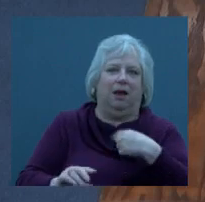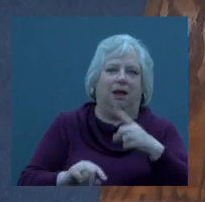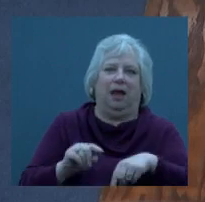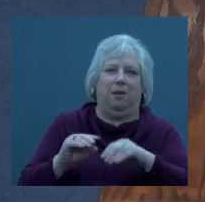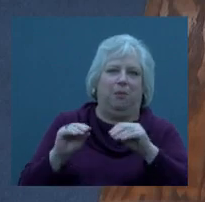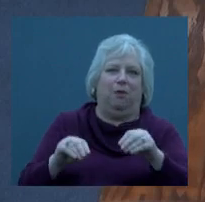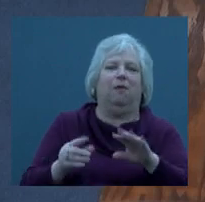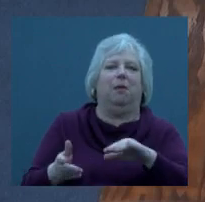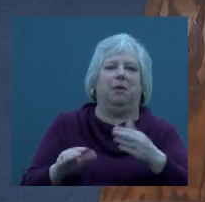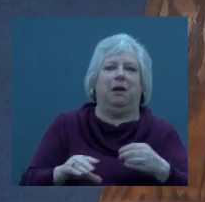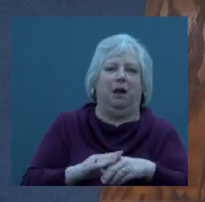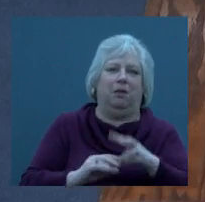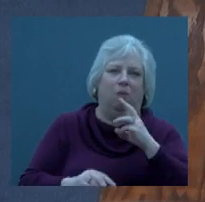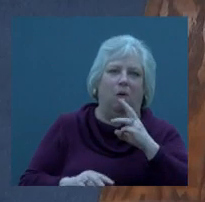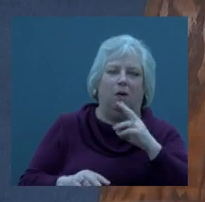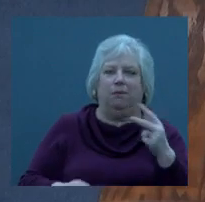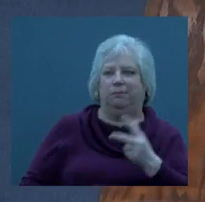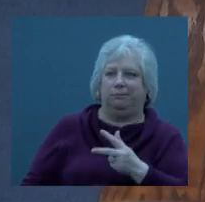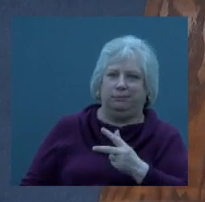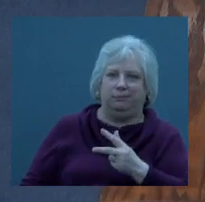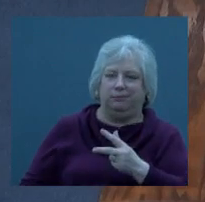move.